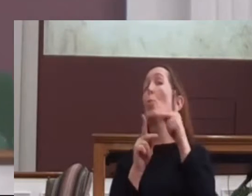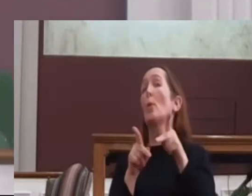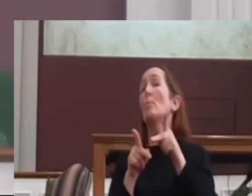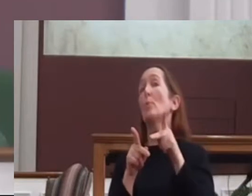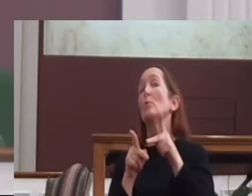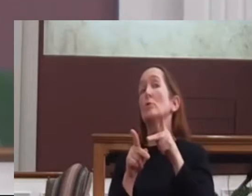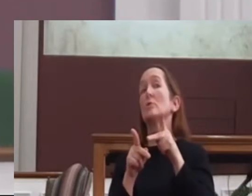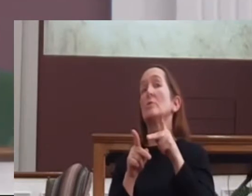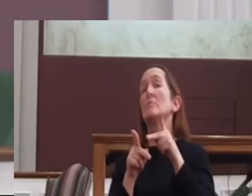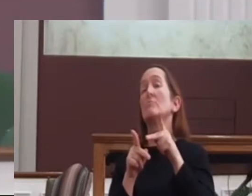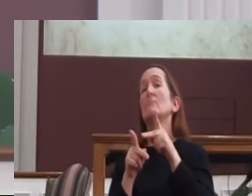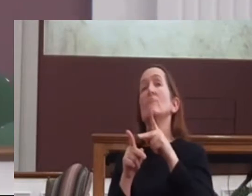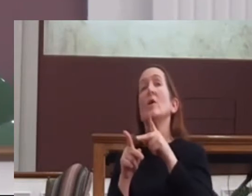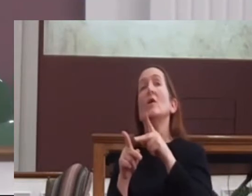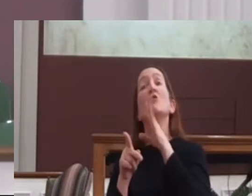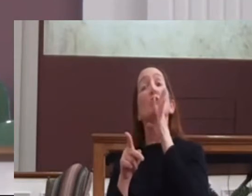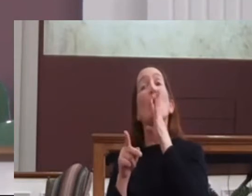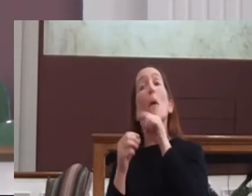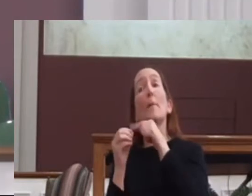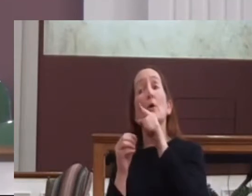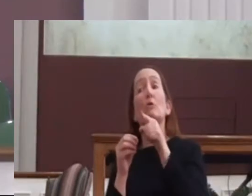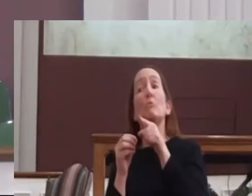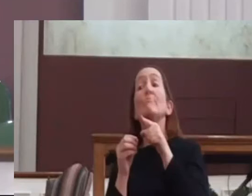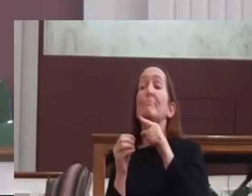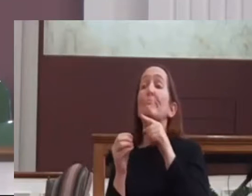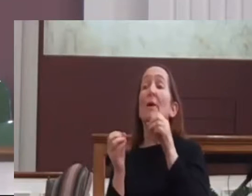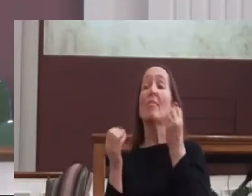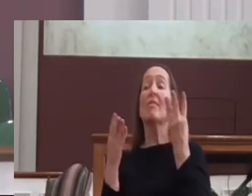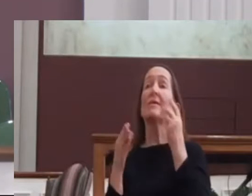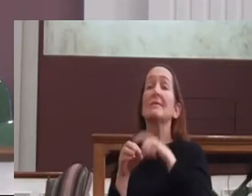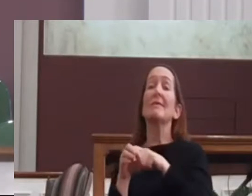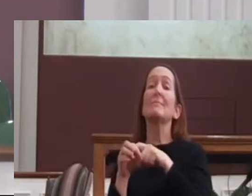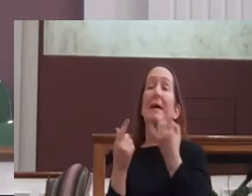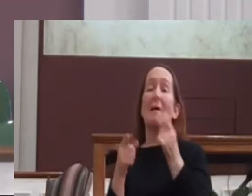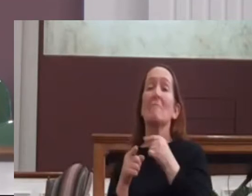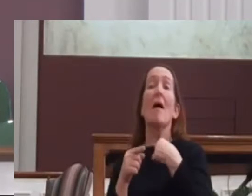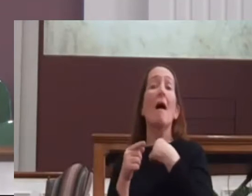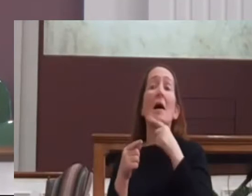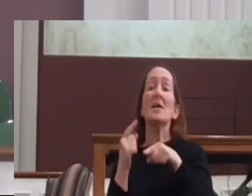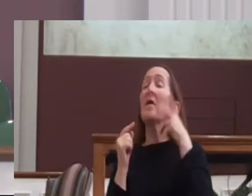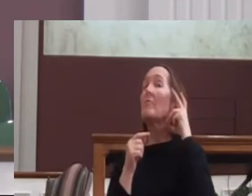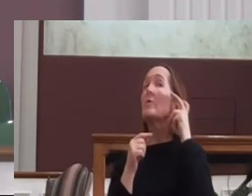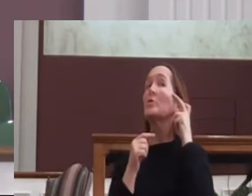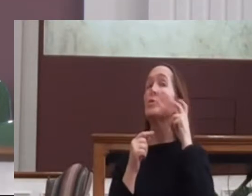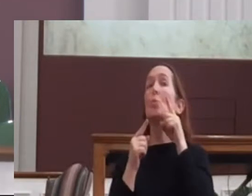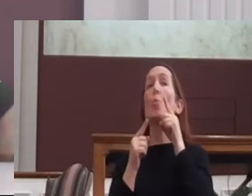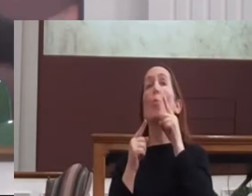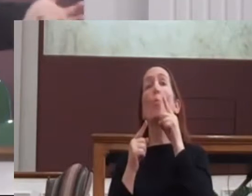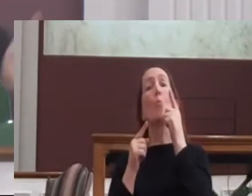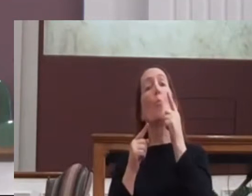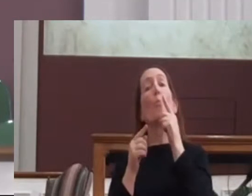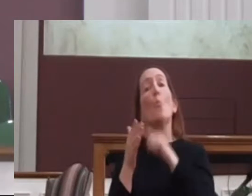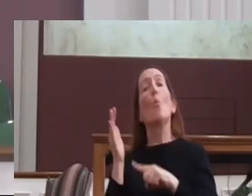I can't take one person's word about you, though we often do, don't we? I can't take